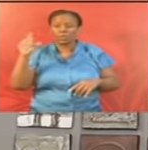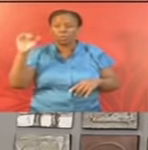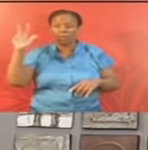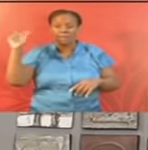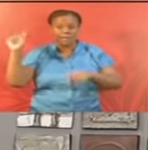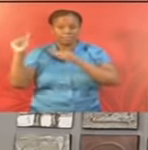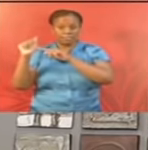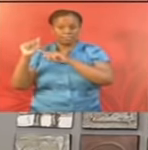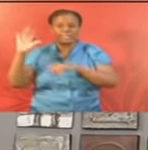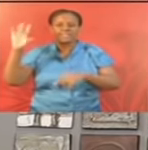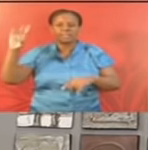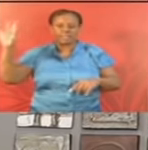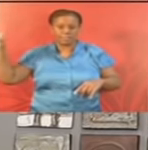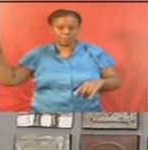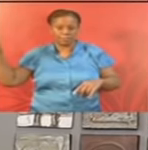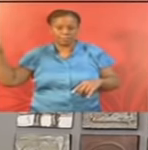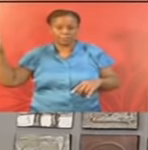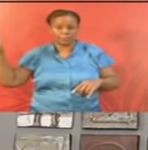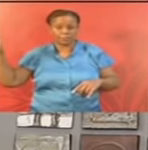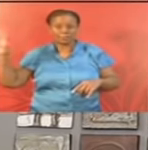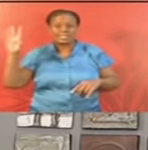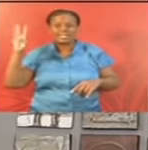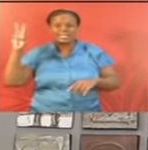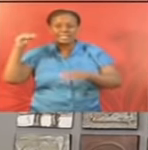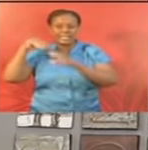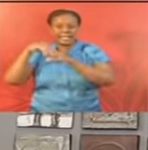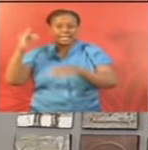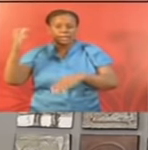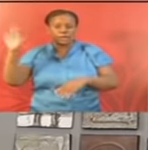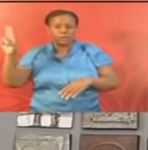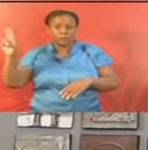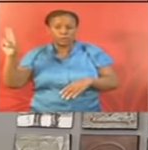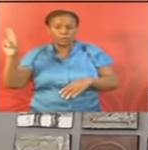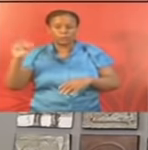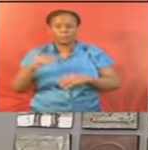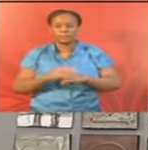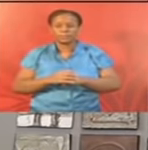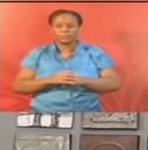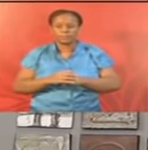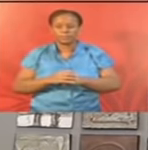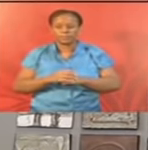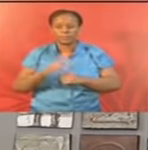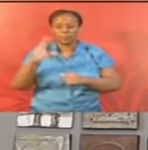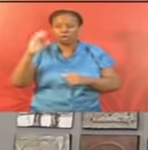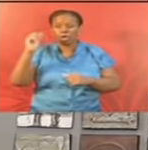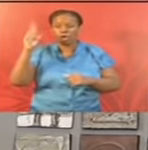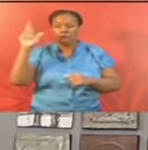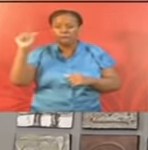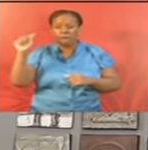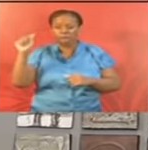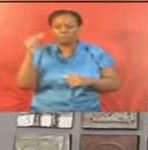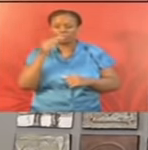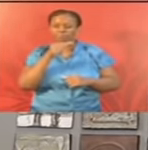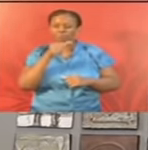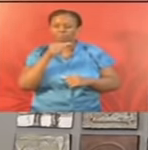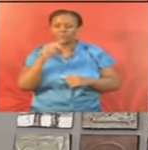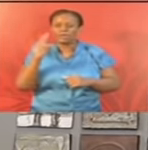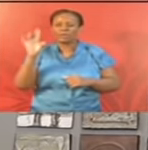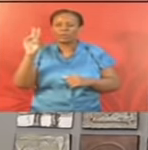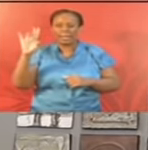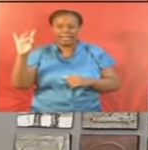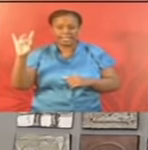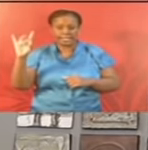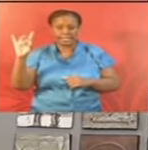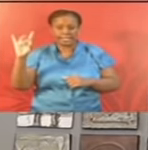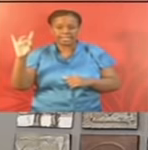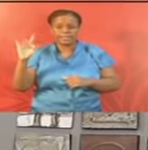whom are in ICU, 12 of whom are in HDU. At the Cora Hospital, there are 28. There were 5 discharges from each